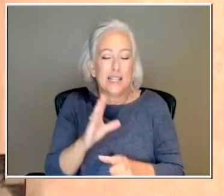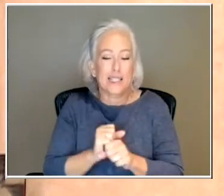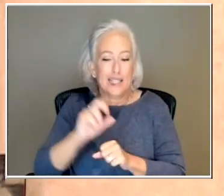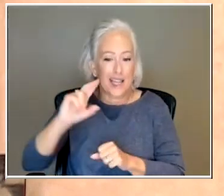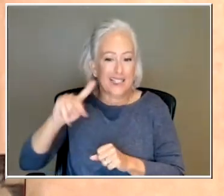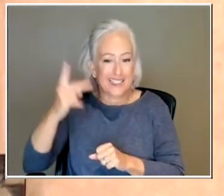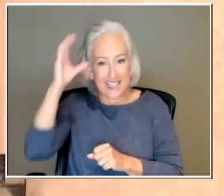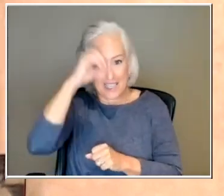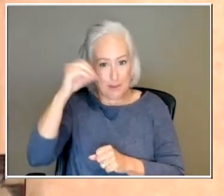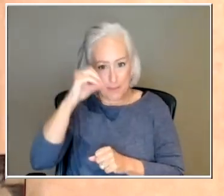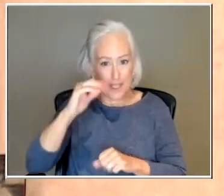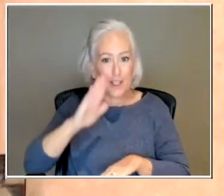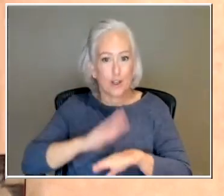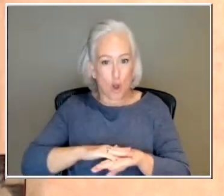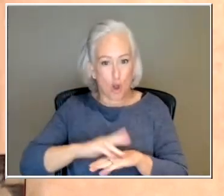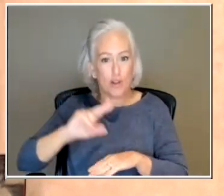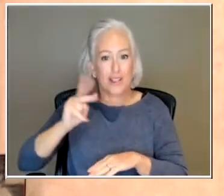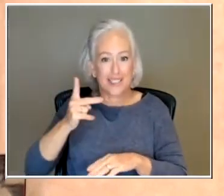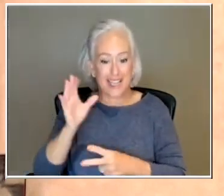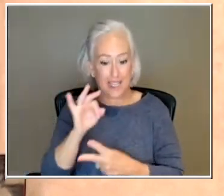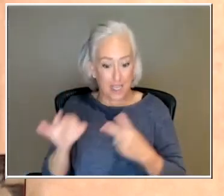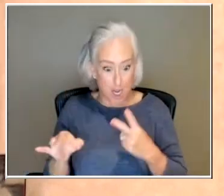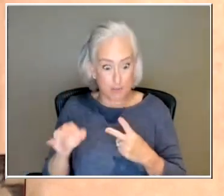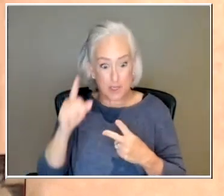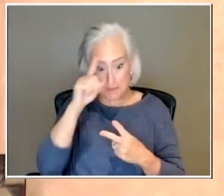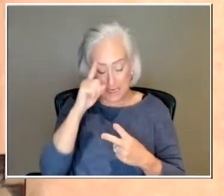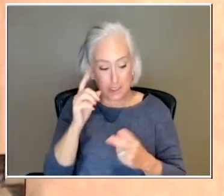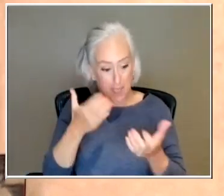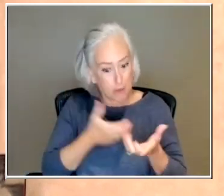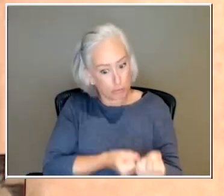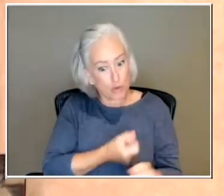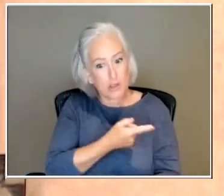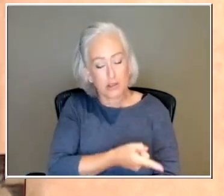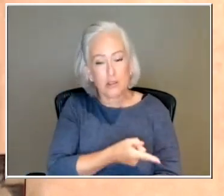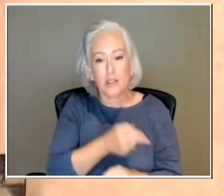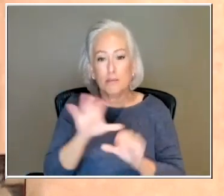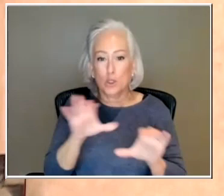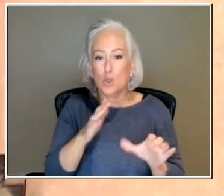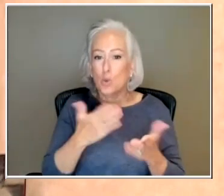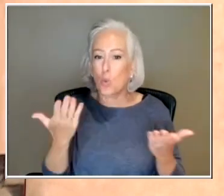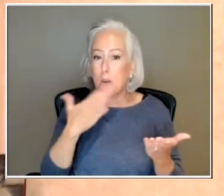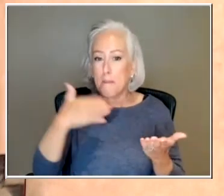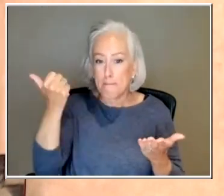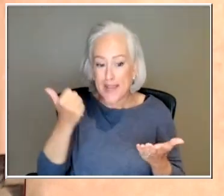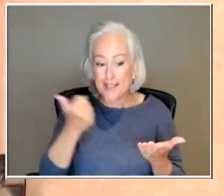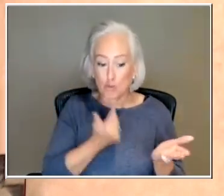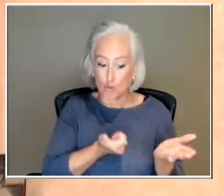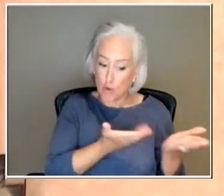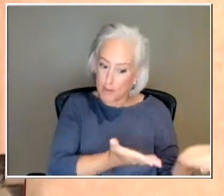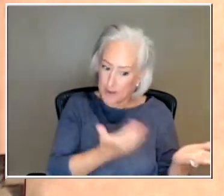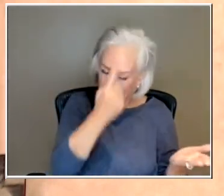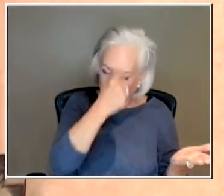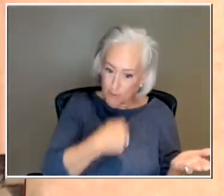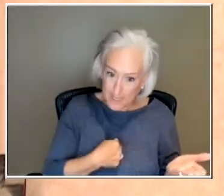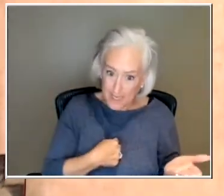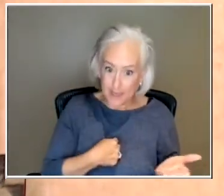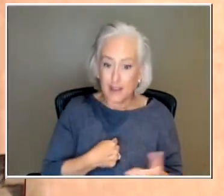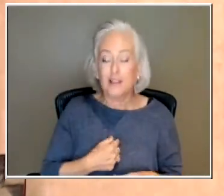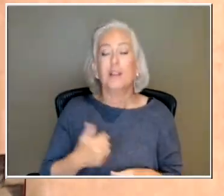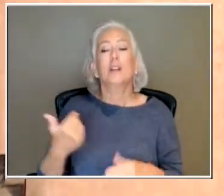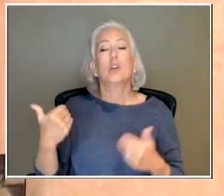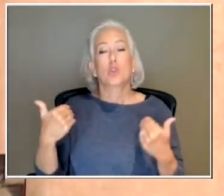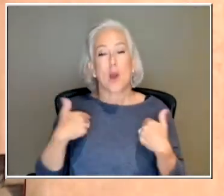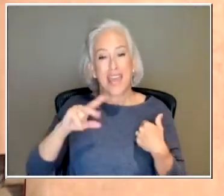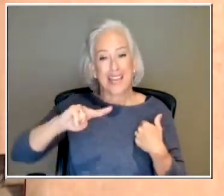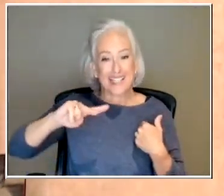Parker to do what is best and give me the best recommendation. And so I ended up going back and had a second procedure done, which